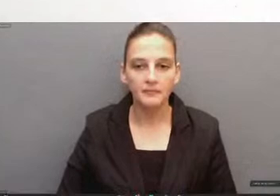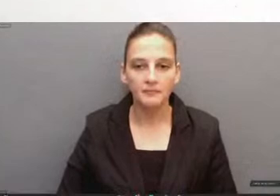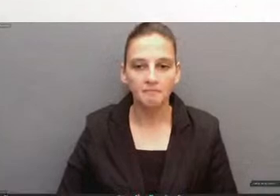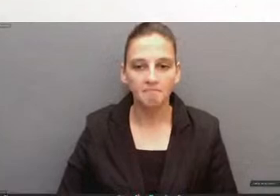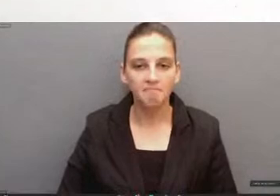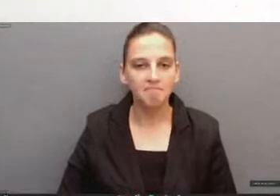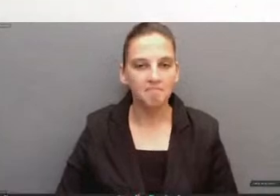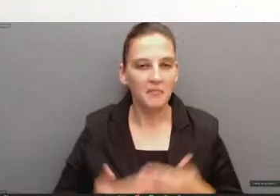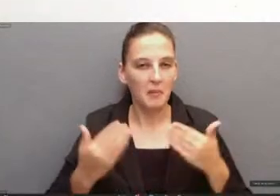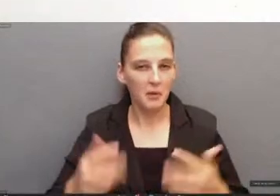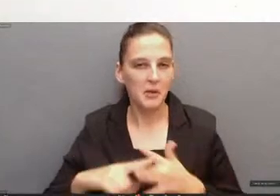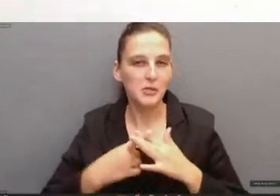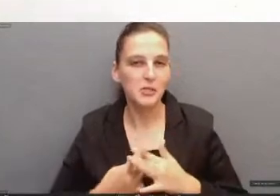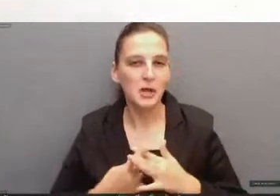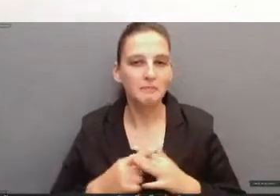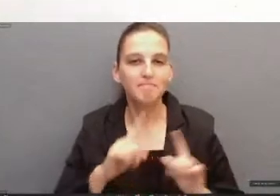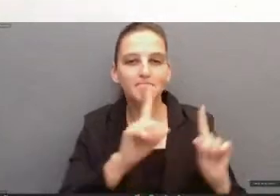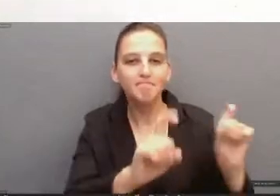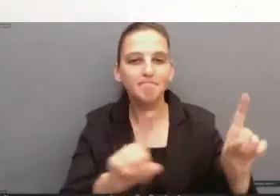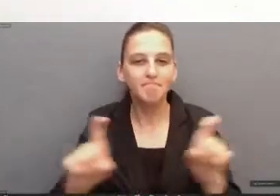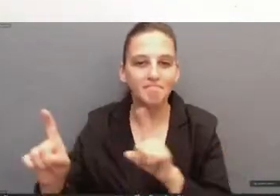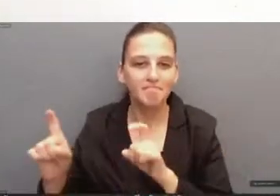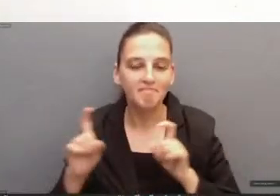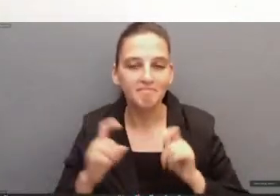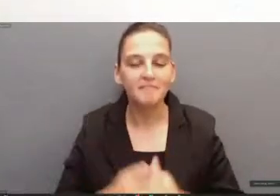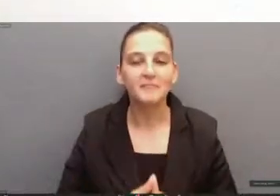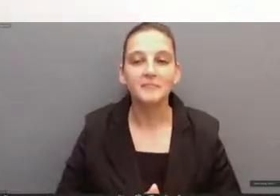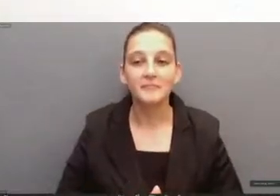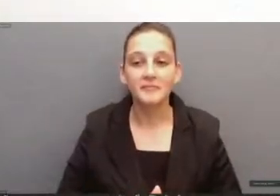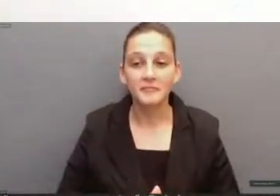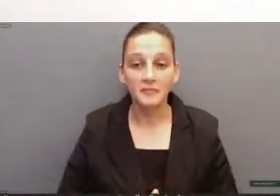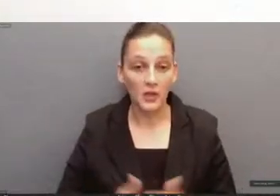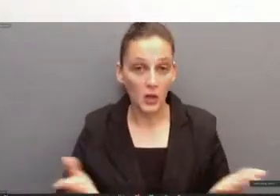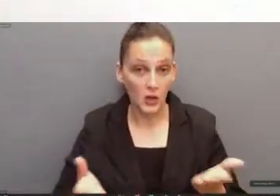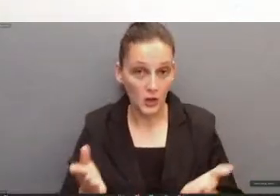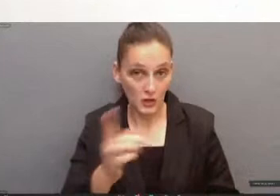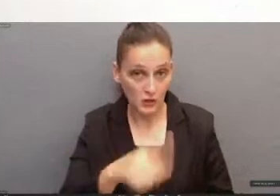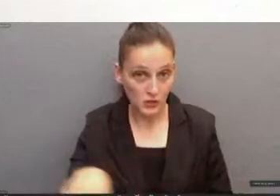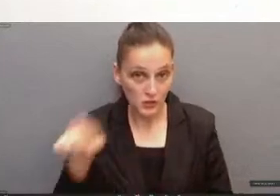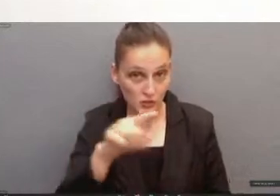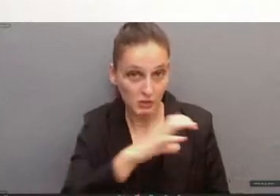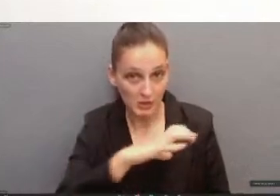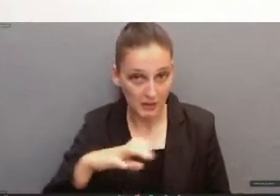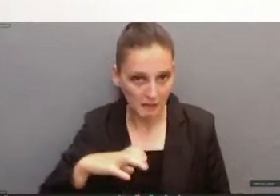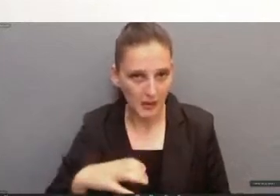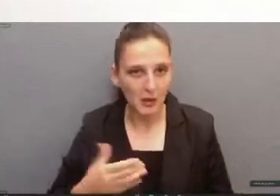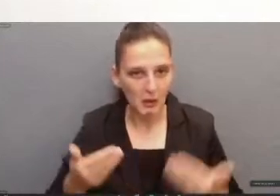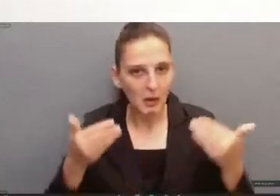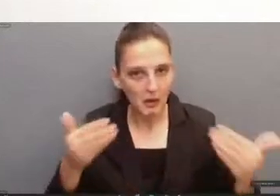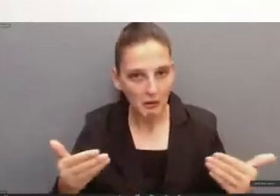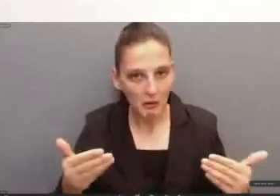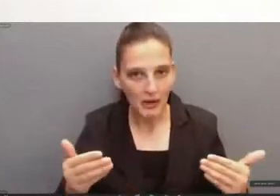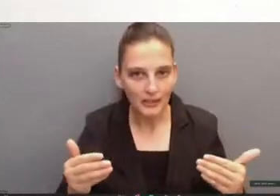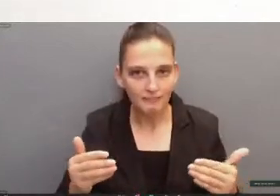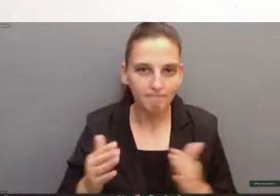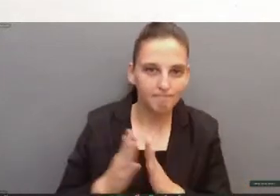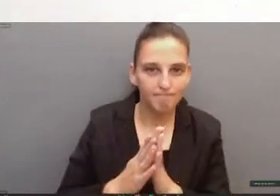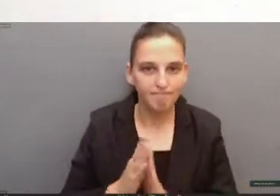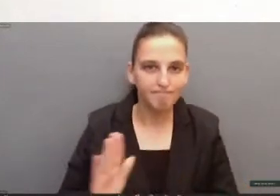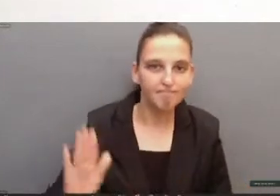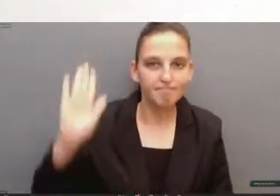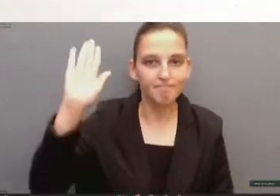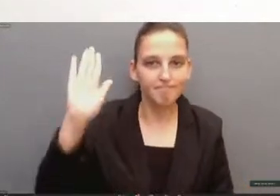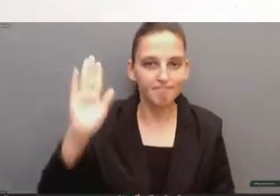go into some of these questions, and I would really encourage the committee to volunteer to provide